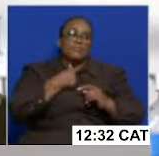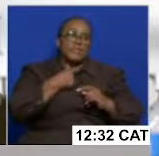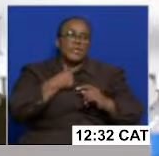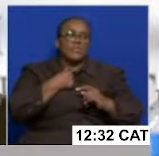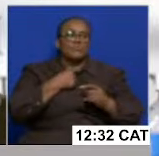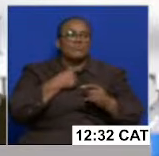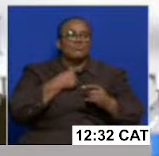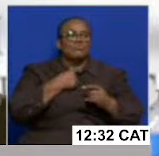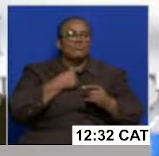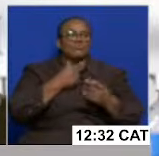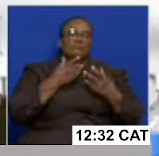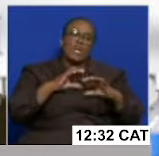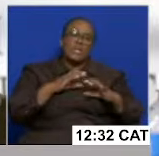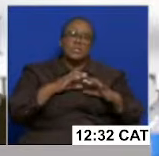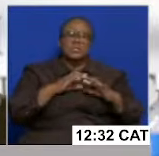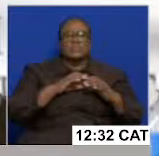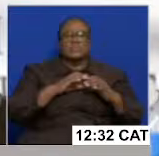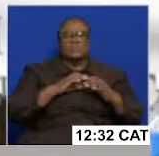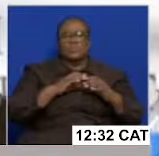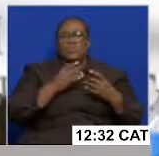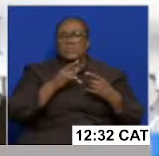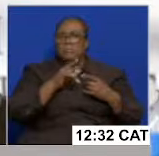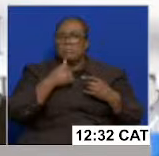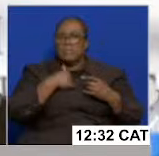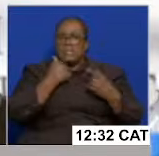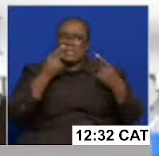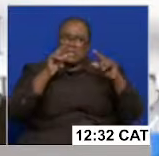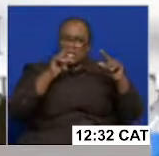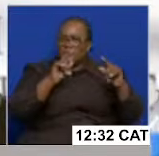be successful at the end of the day.